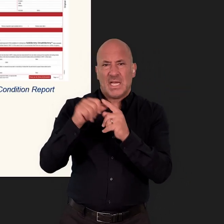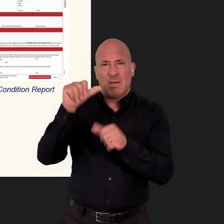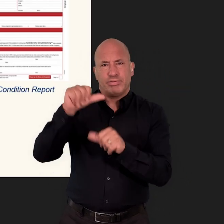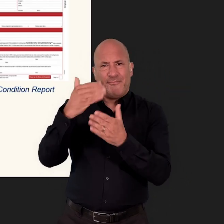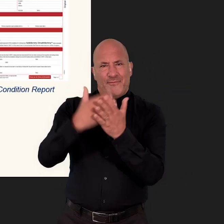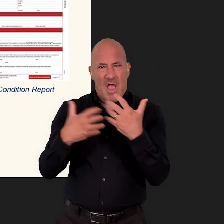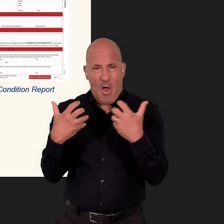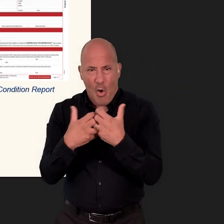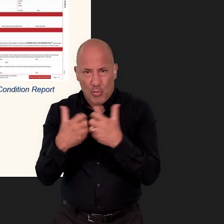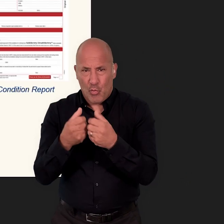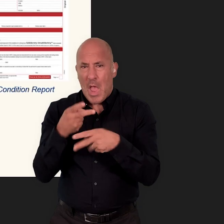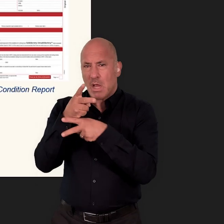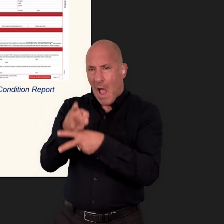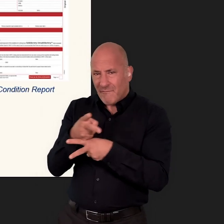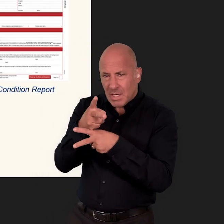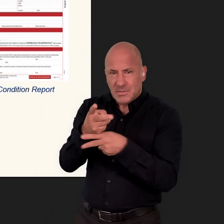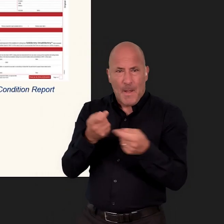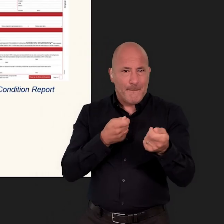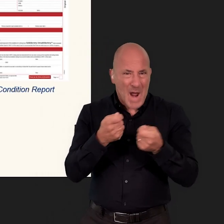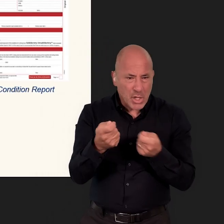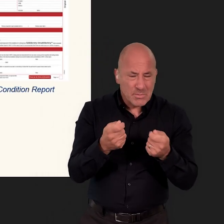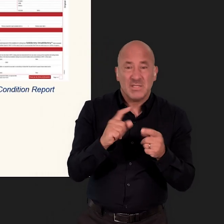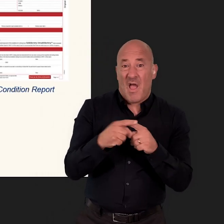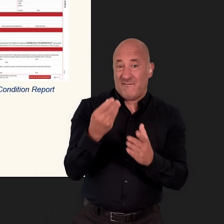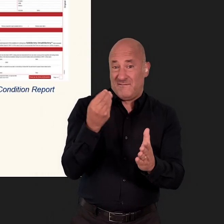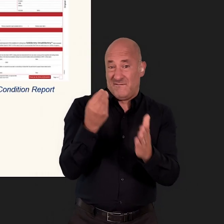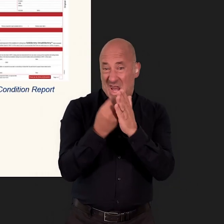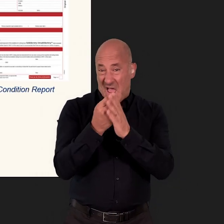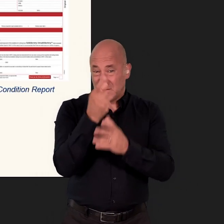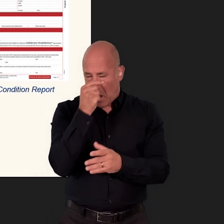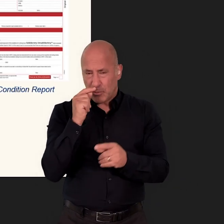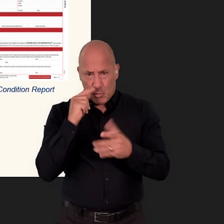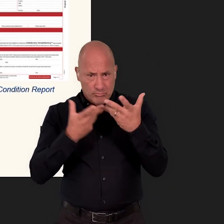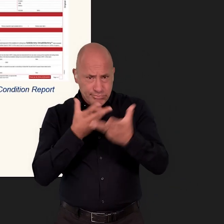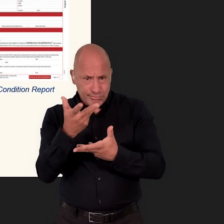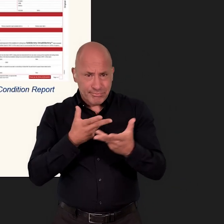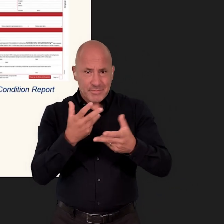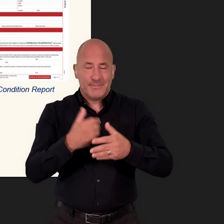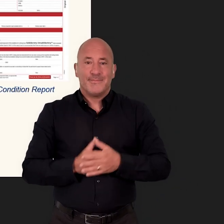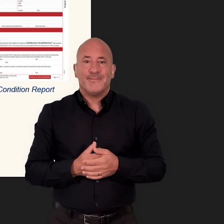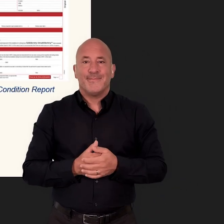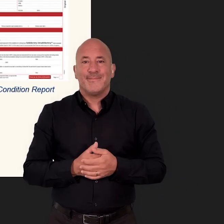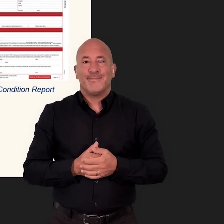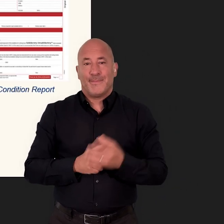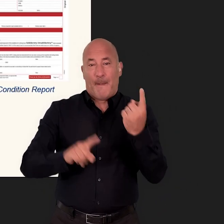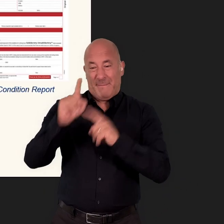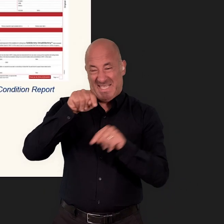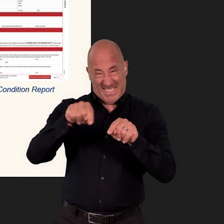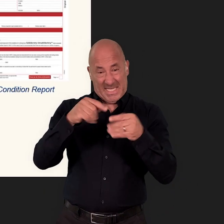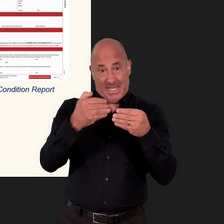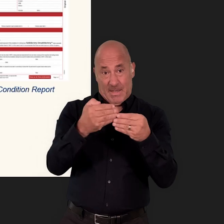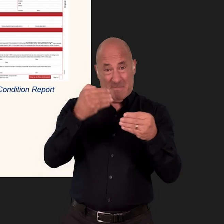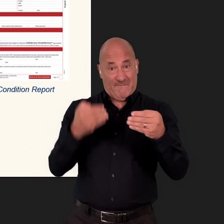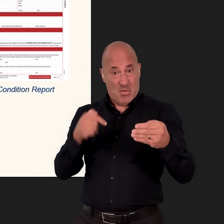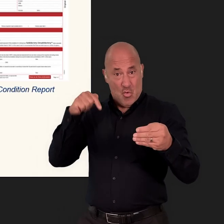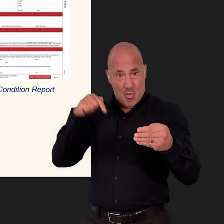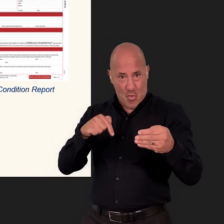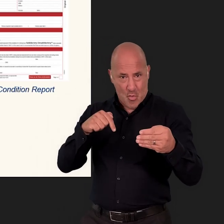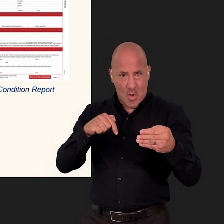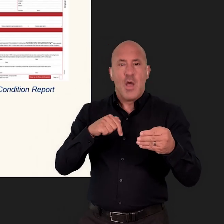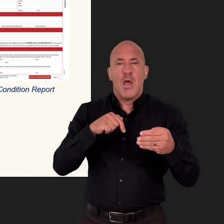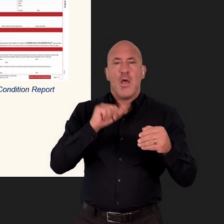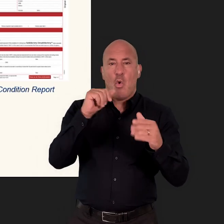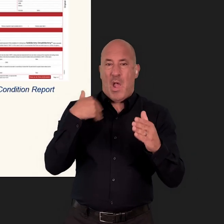brief, the governance and management of the project, and the project's financial viability. Before the advice